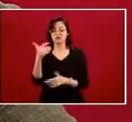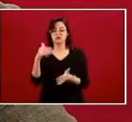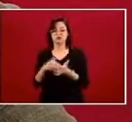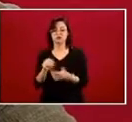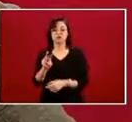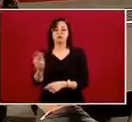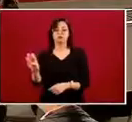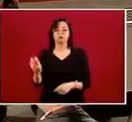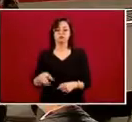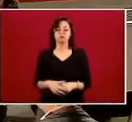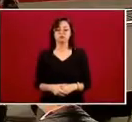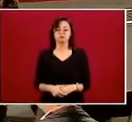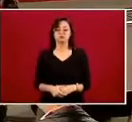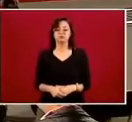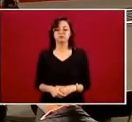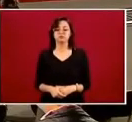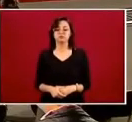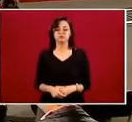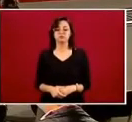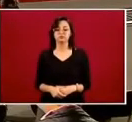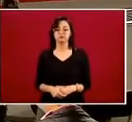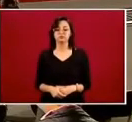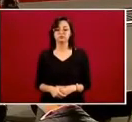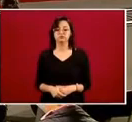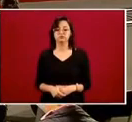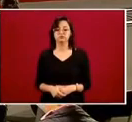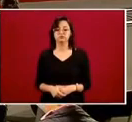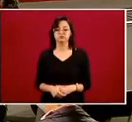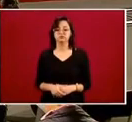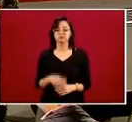6,600, and nurses